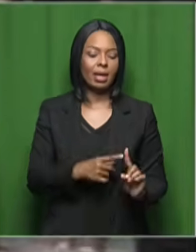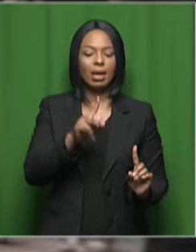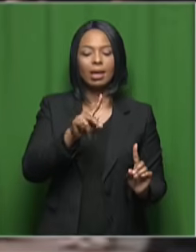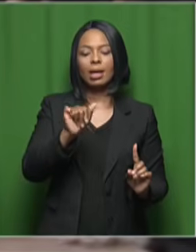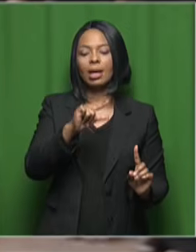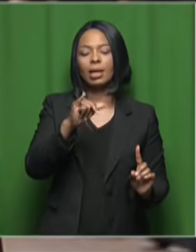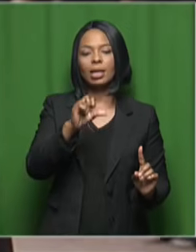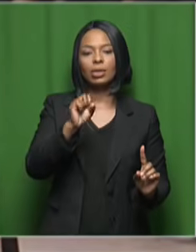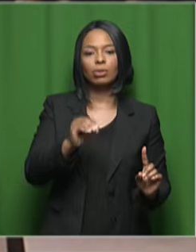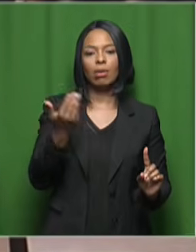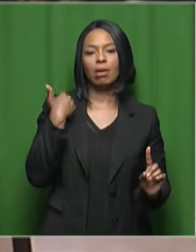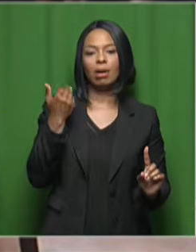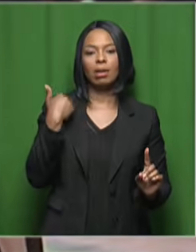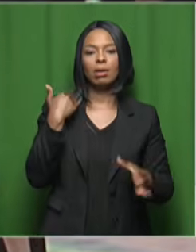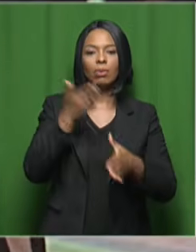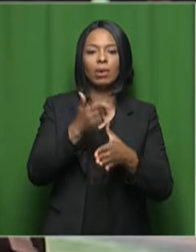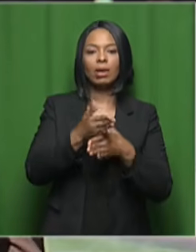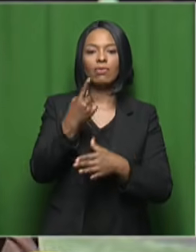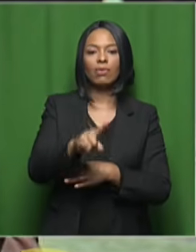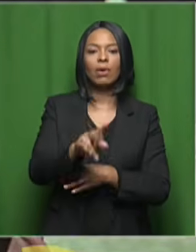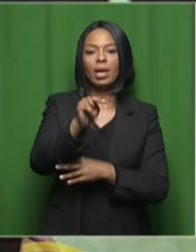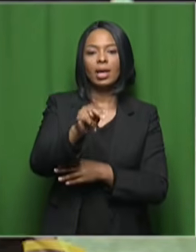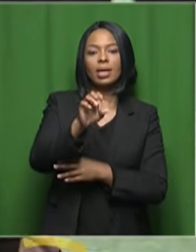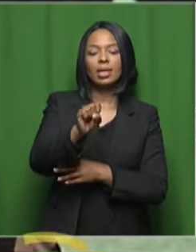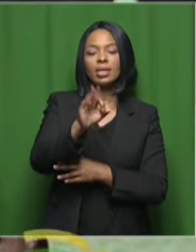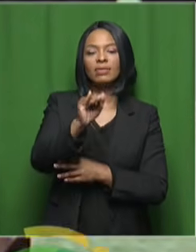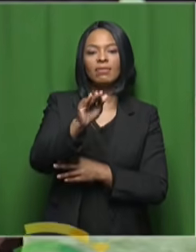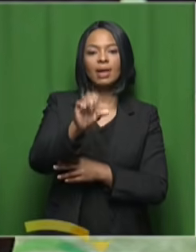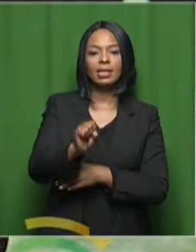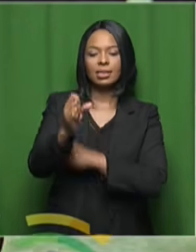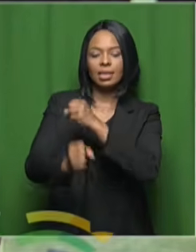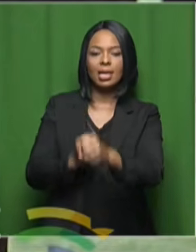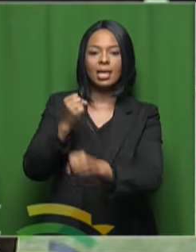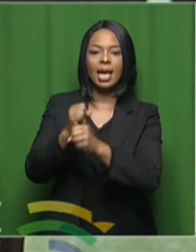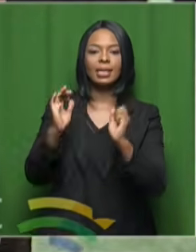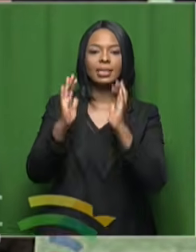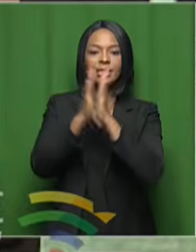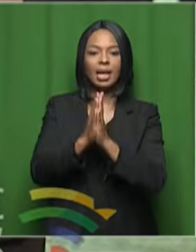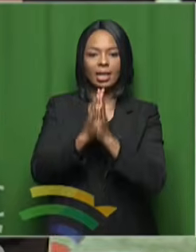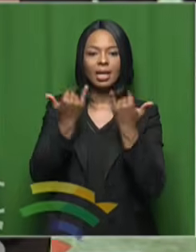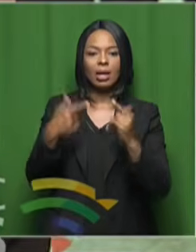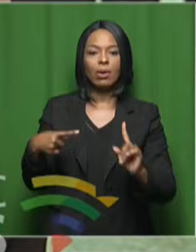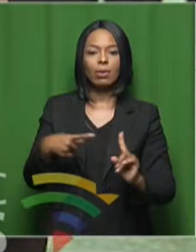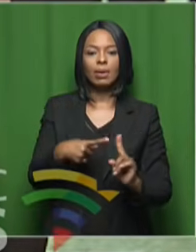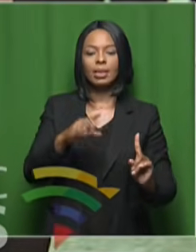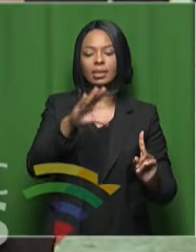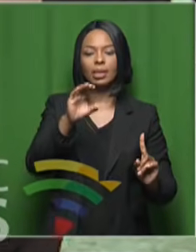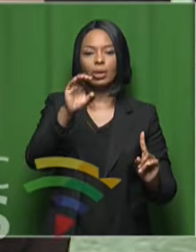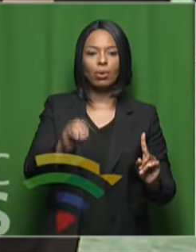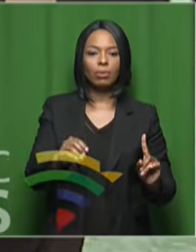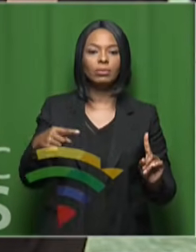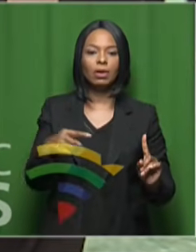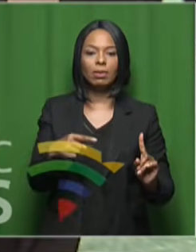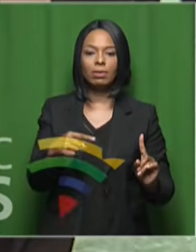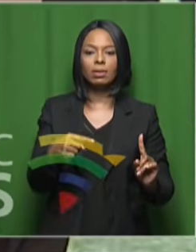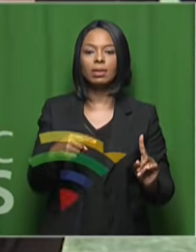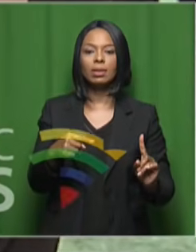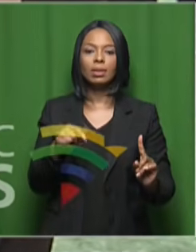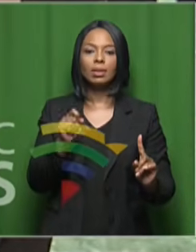work for NSFAS for about almost 10 years, but he is now the CEO of the Private Student